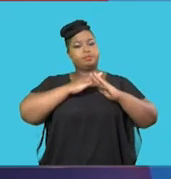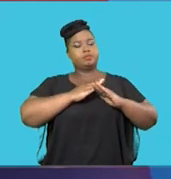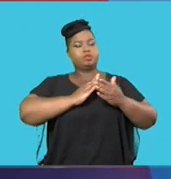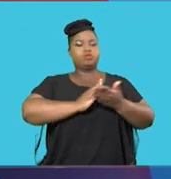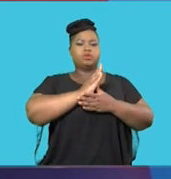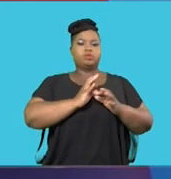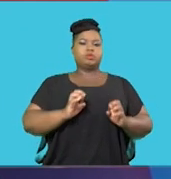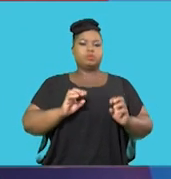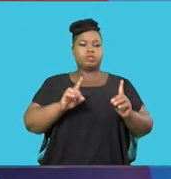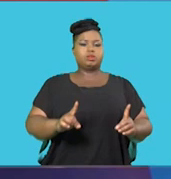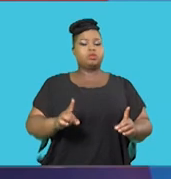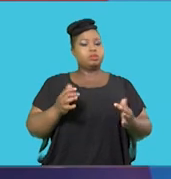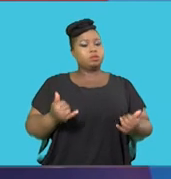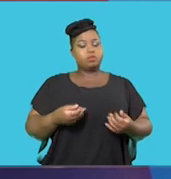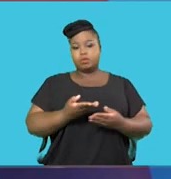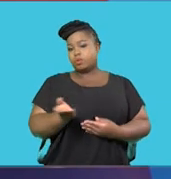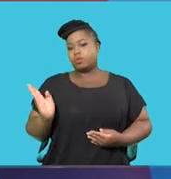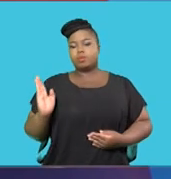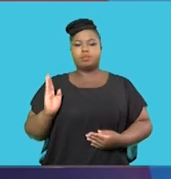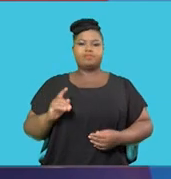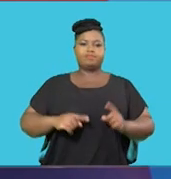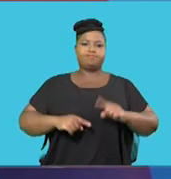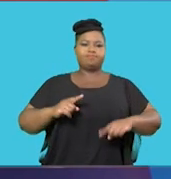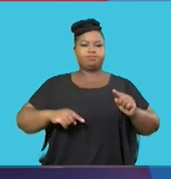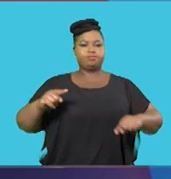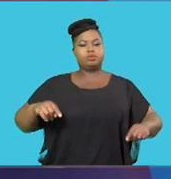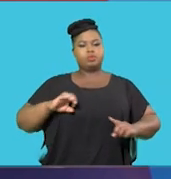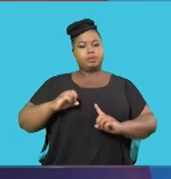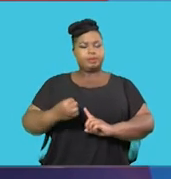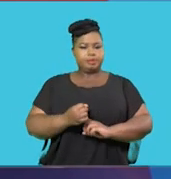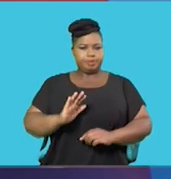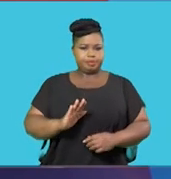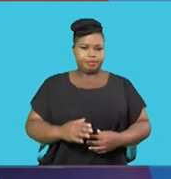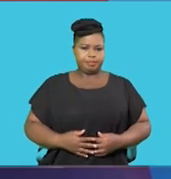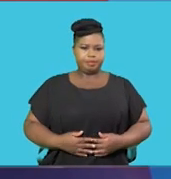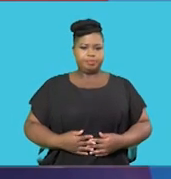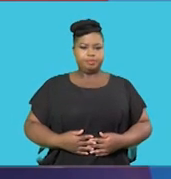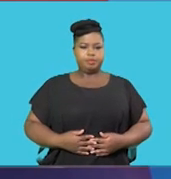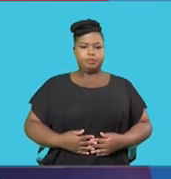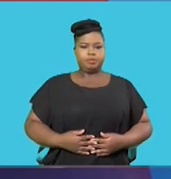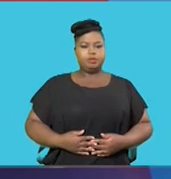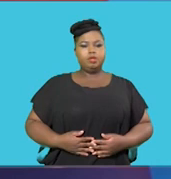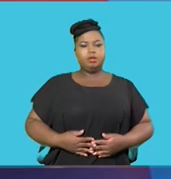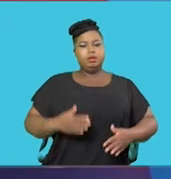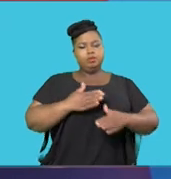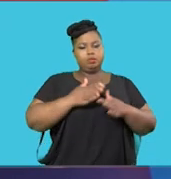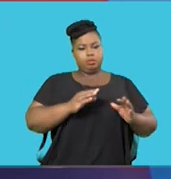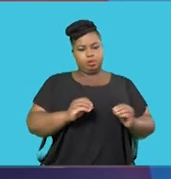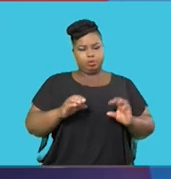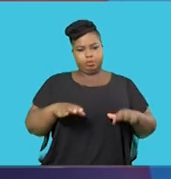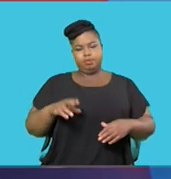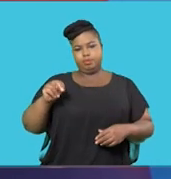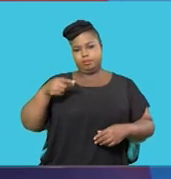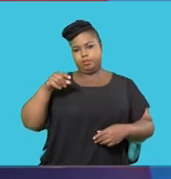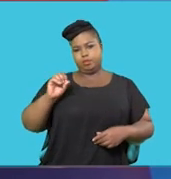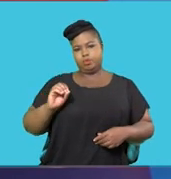right to education extends to all parts of society. Now, labor movements, civil